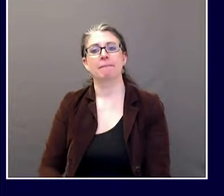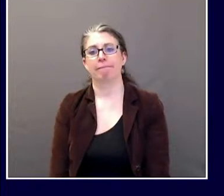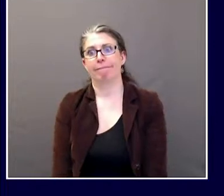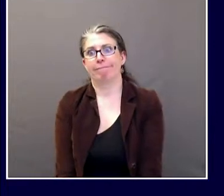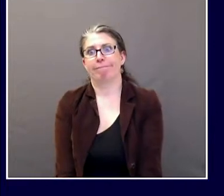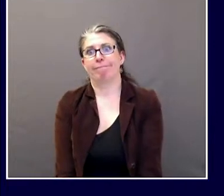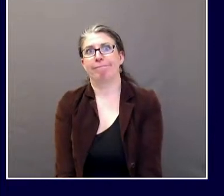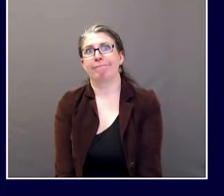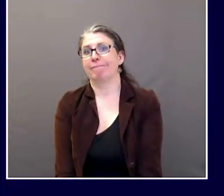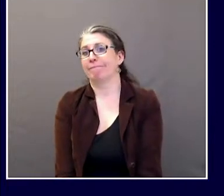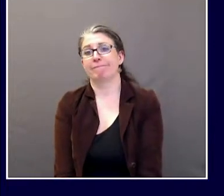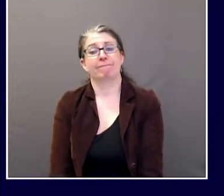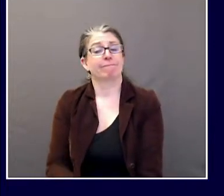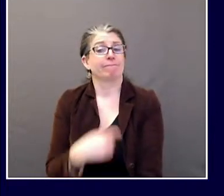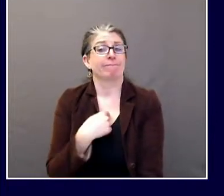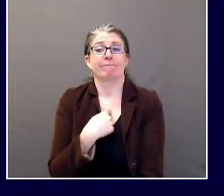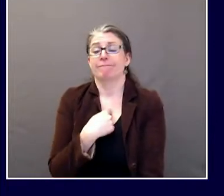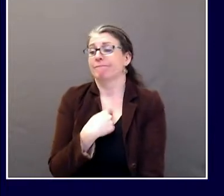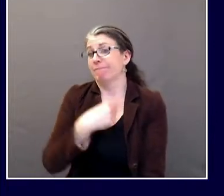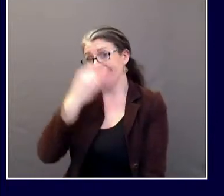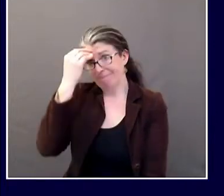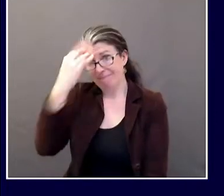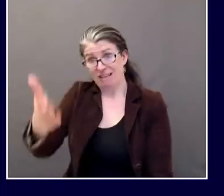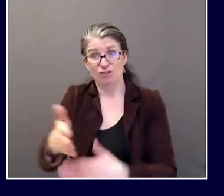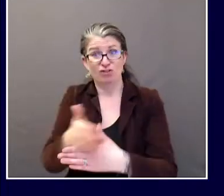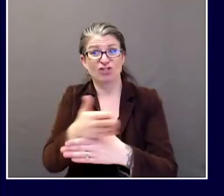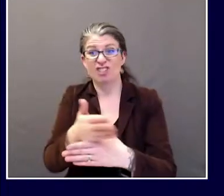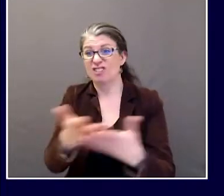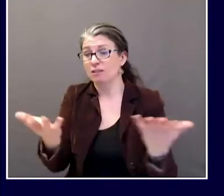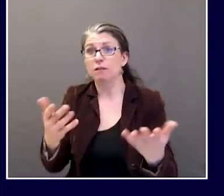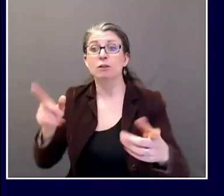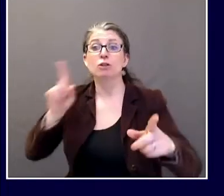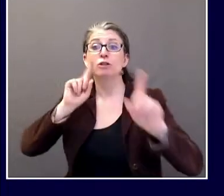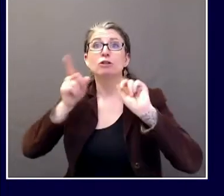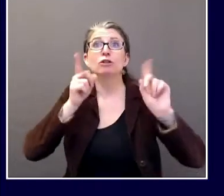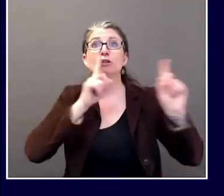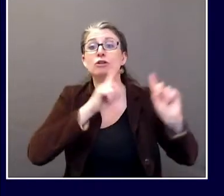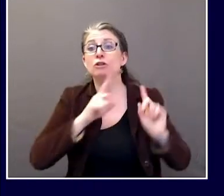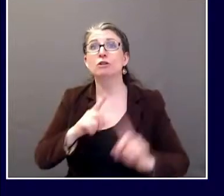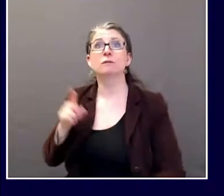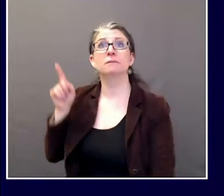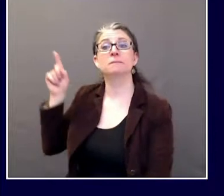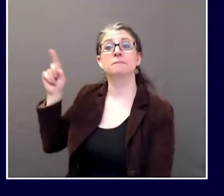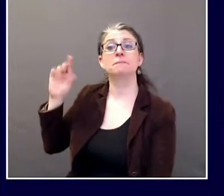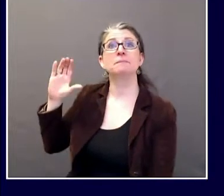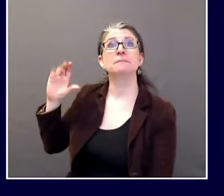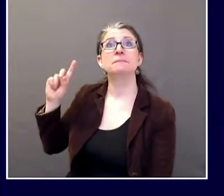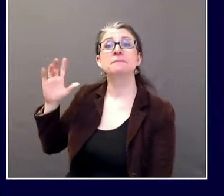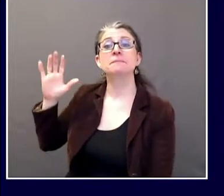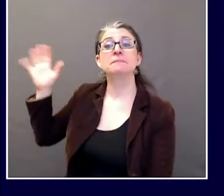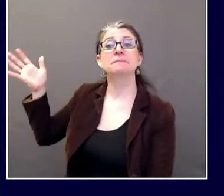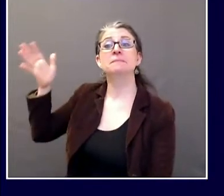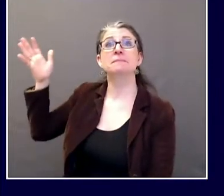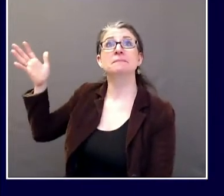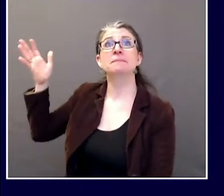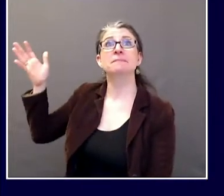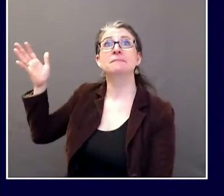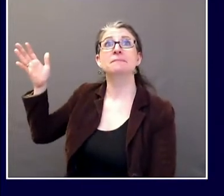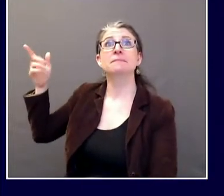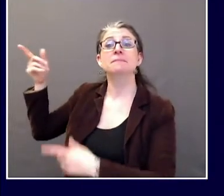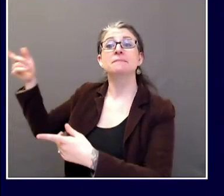read. So I'm not a primary source or a primary point of knowledge about this, but what I've been briefed out